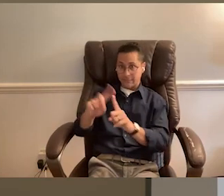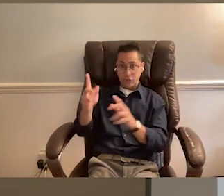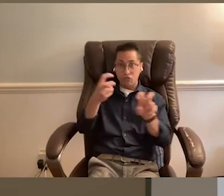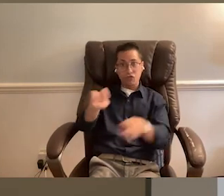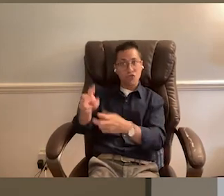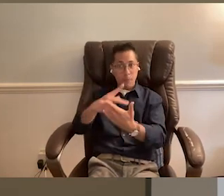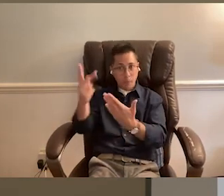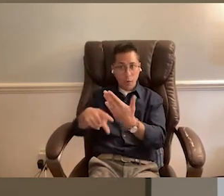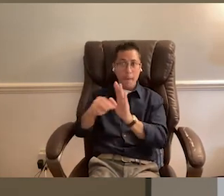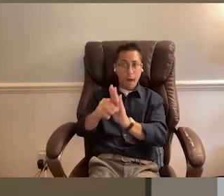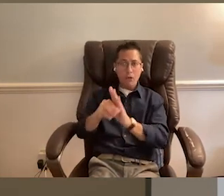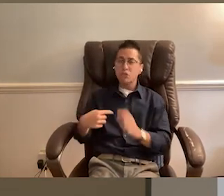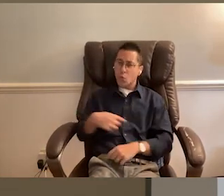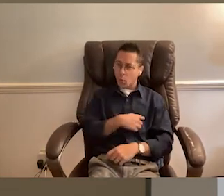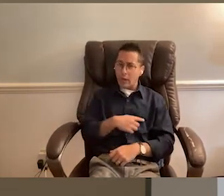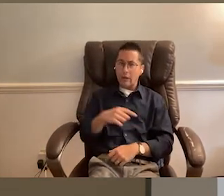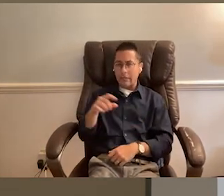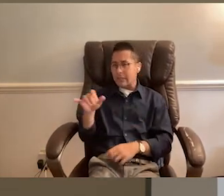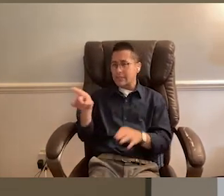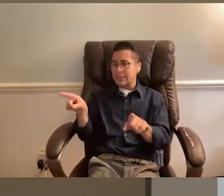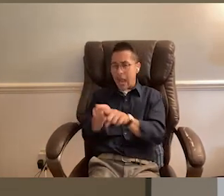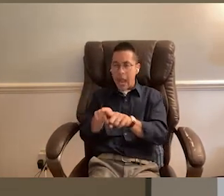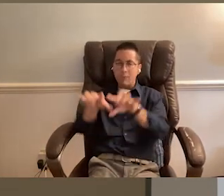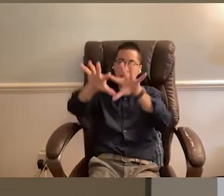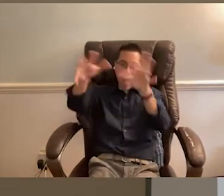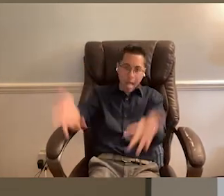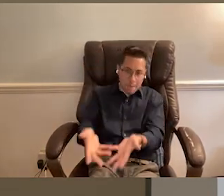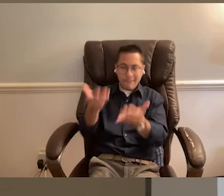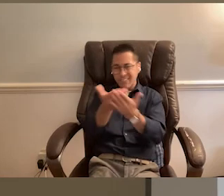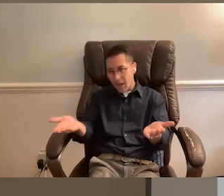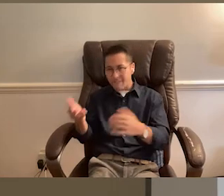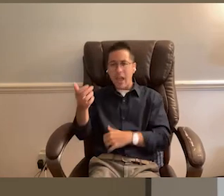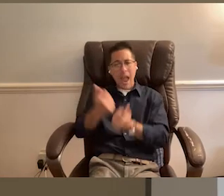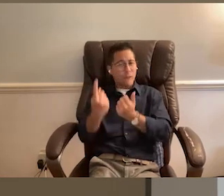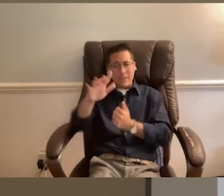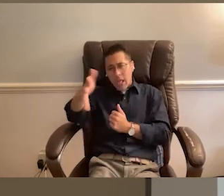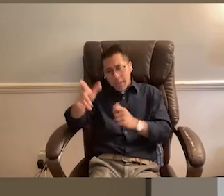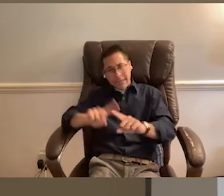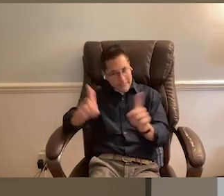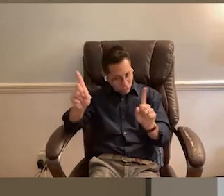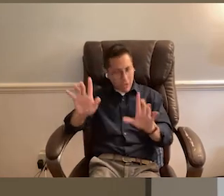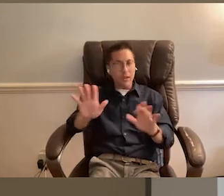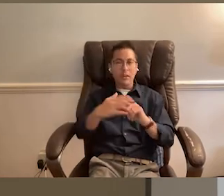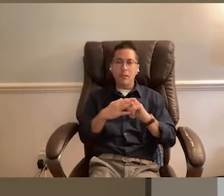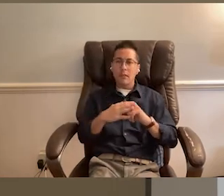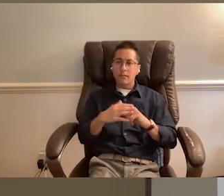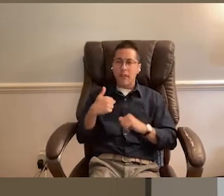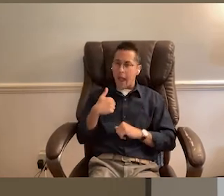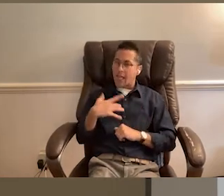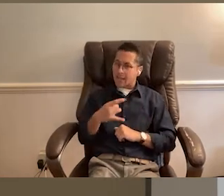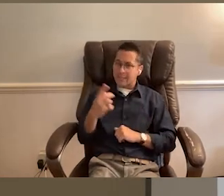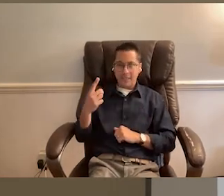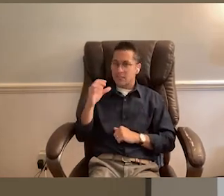Any other questions, comments, concerns? Are you guys based at UNF? Yeah, so we are at UNF. We have